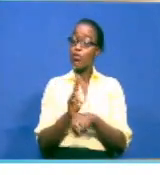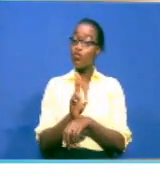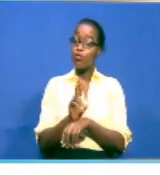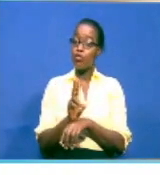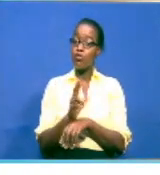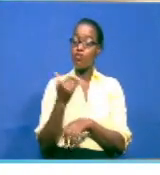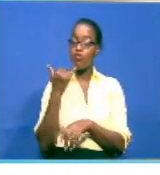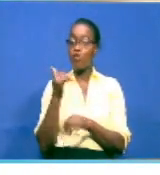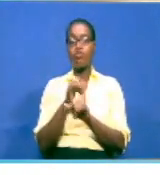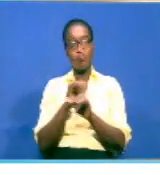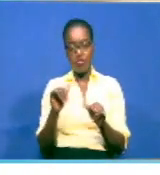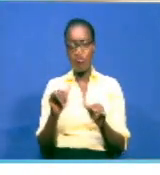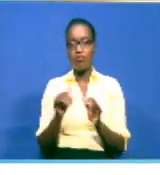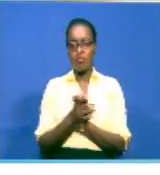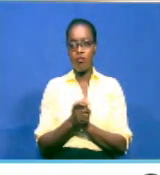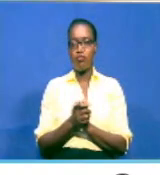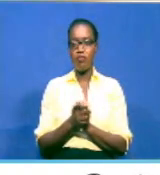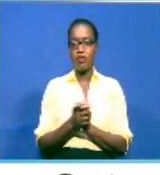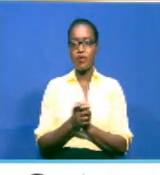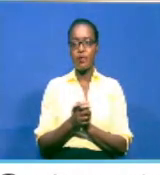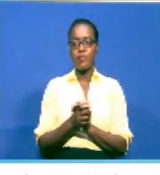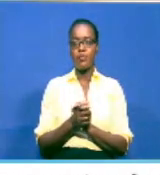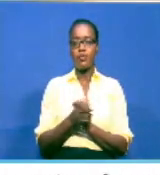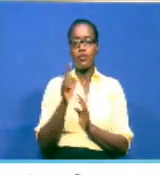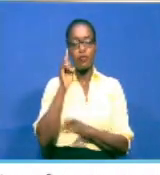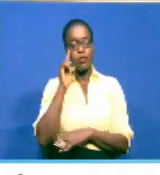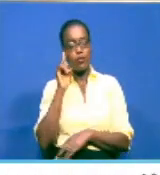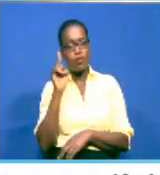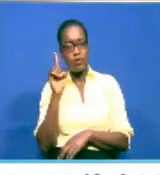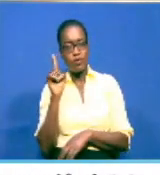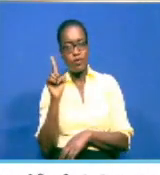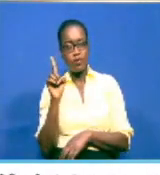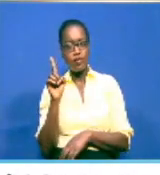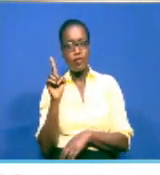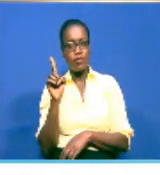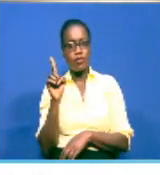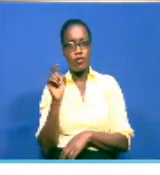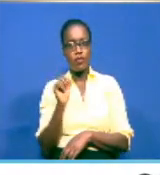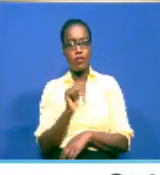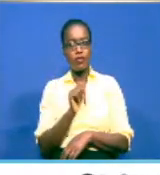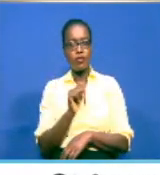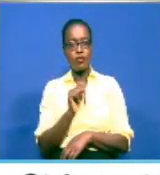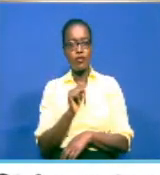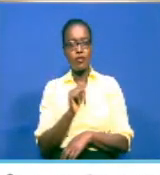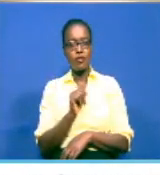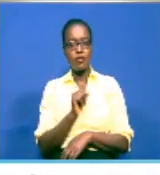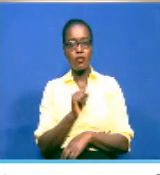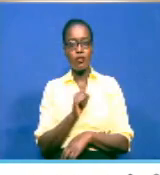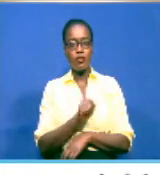sanitize the phones. Yeah. So I will do my procedures the way they have been emphasized properly well,